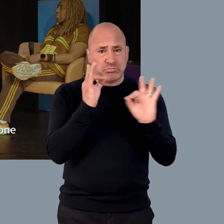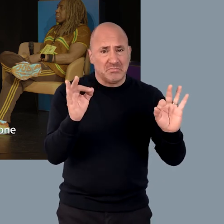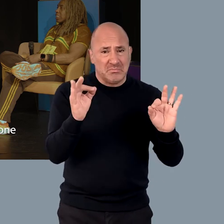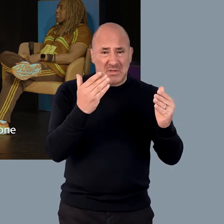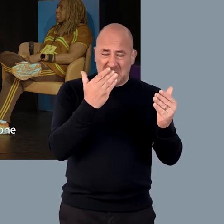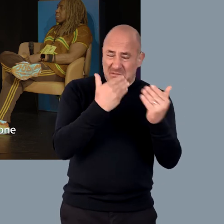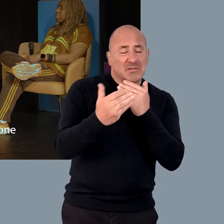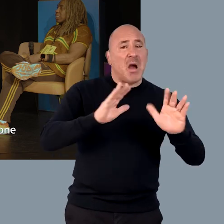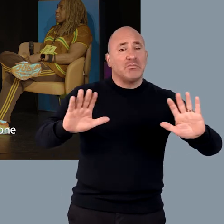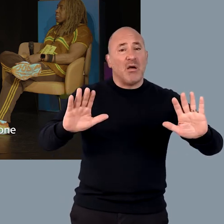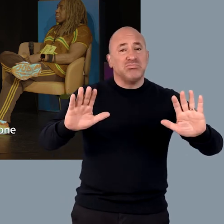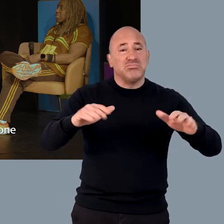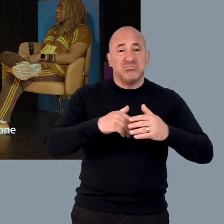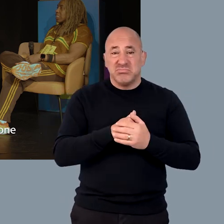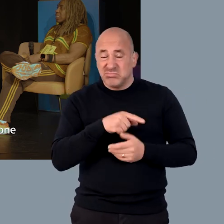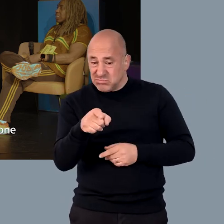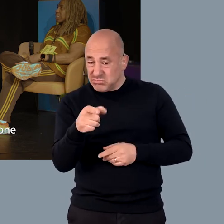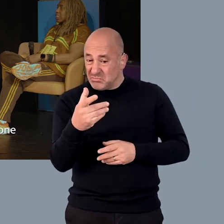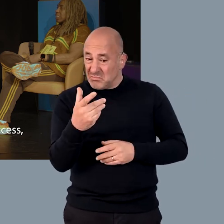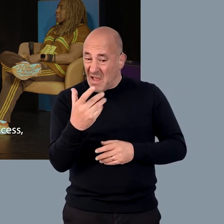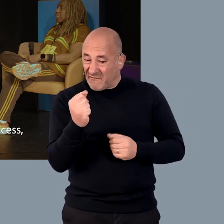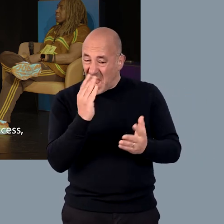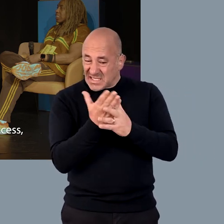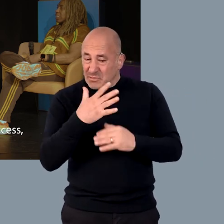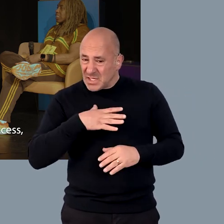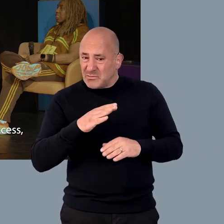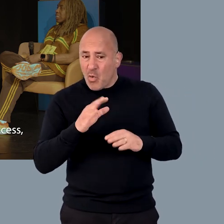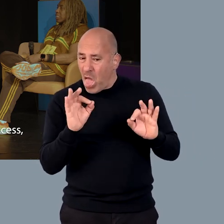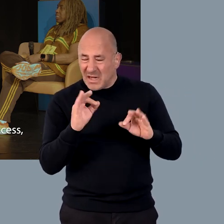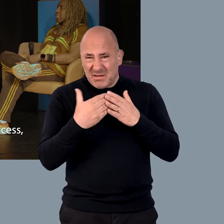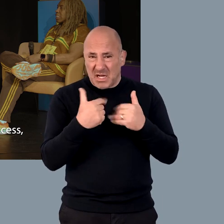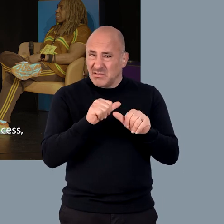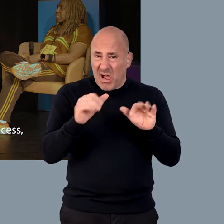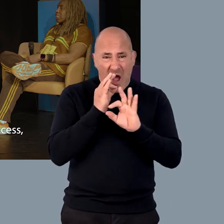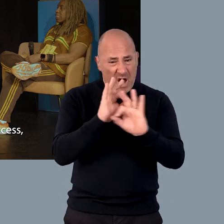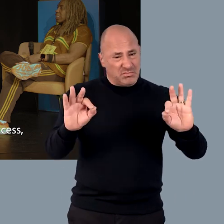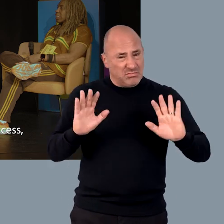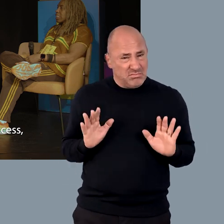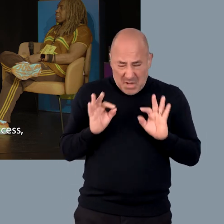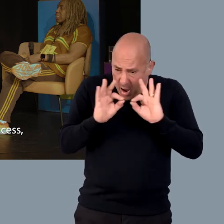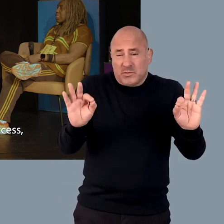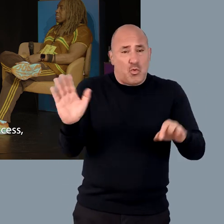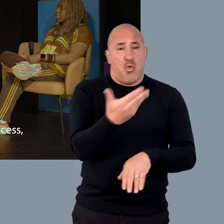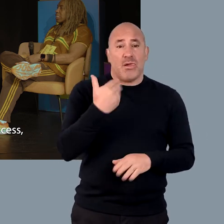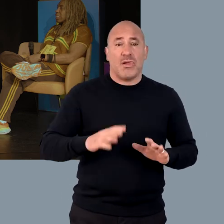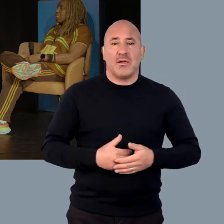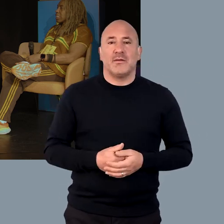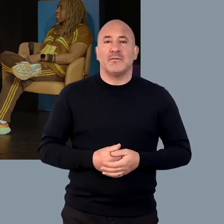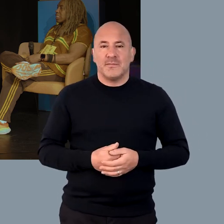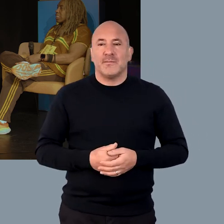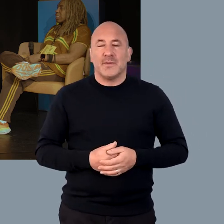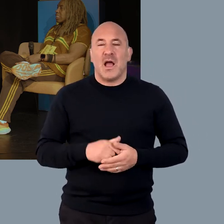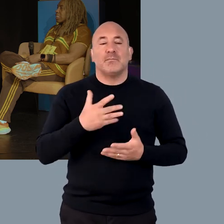everyone just to ask No matter what whether you think someone might have access needs or not whatever it is Ask